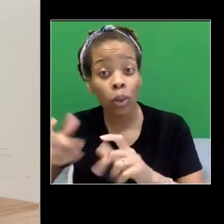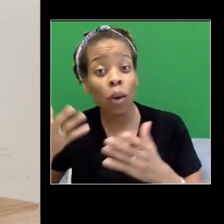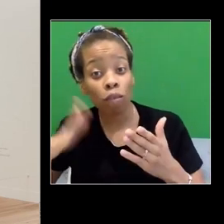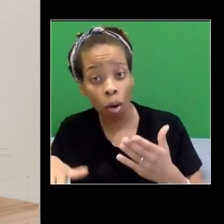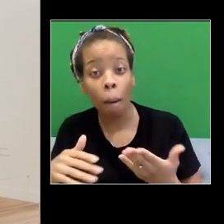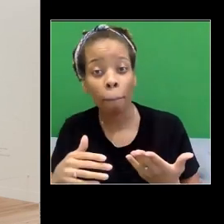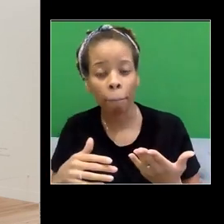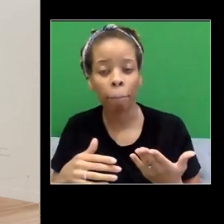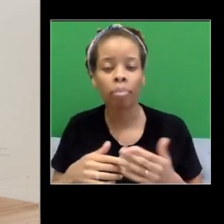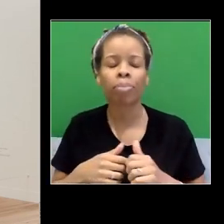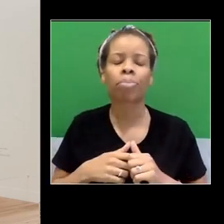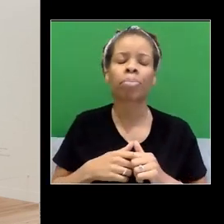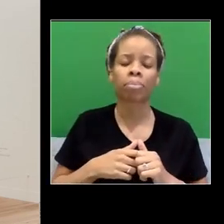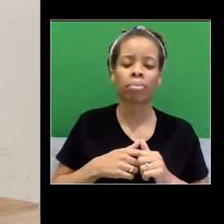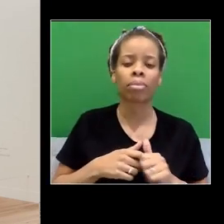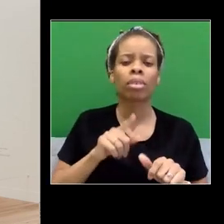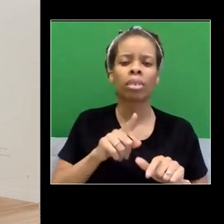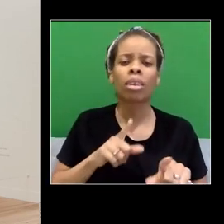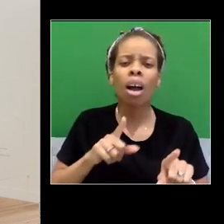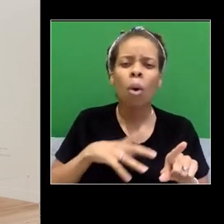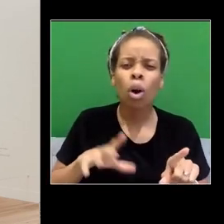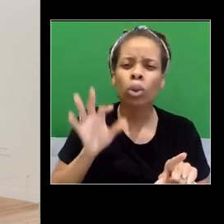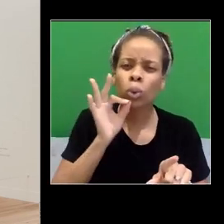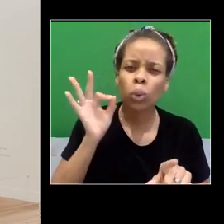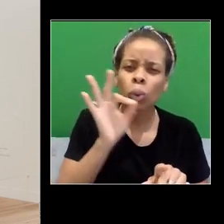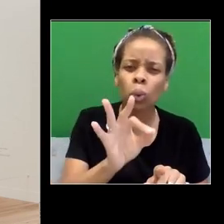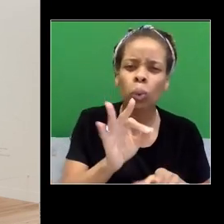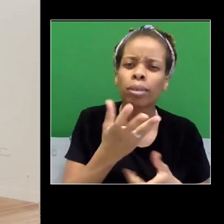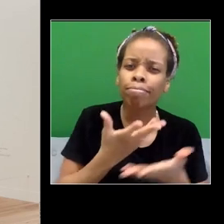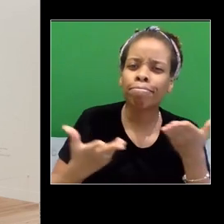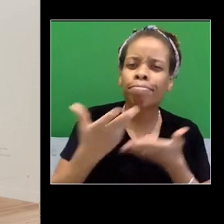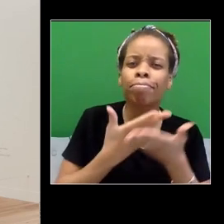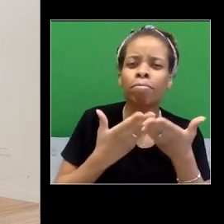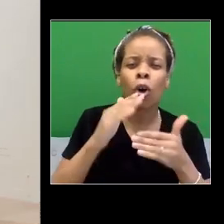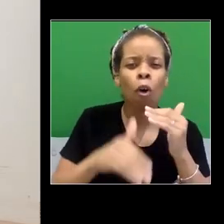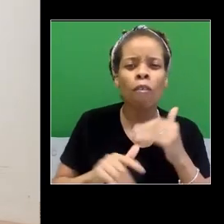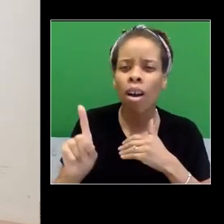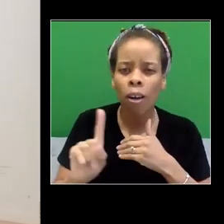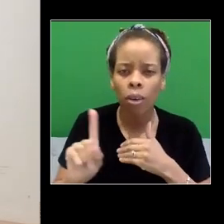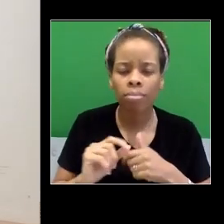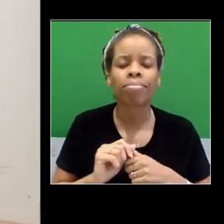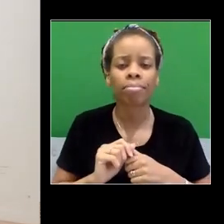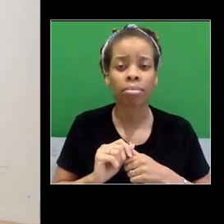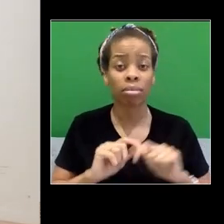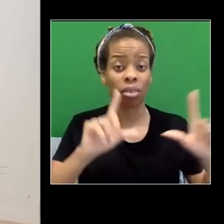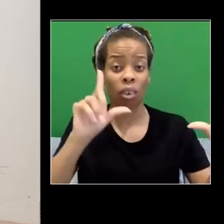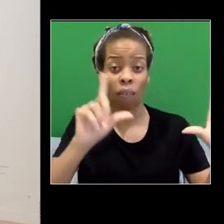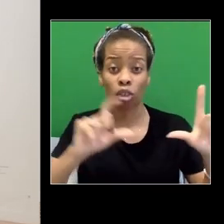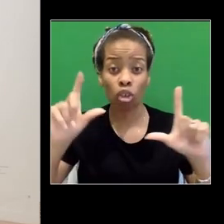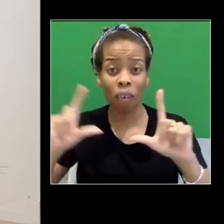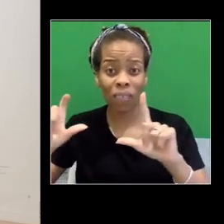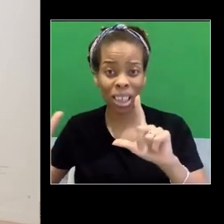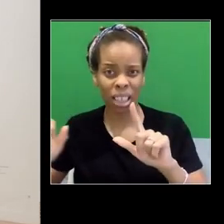humanity writ large. But I also want to maybe just talk about the way in which photographic